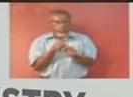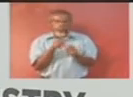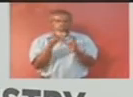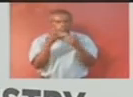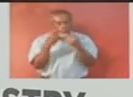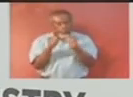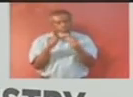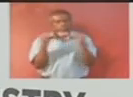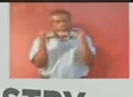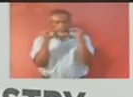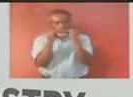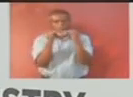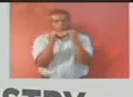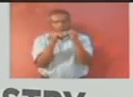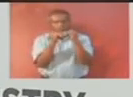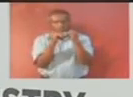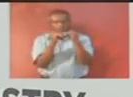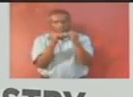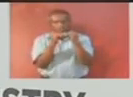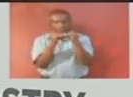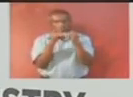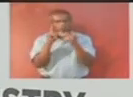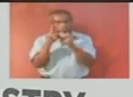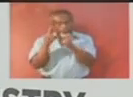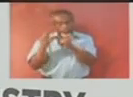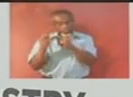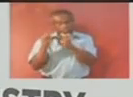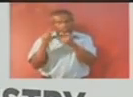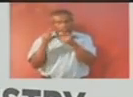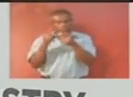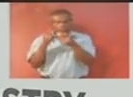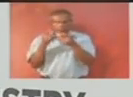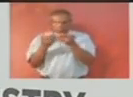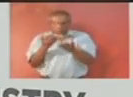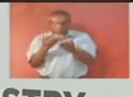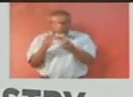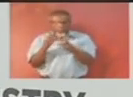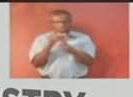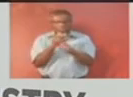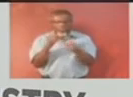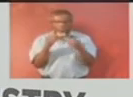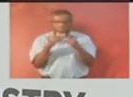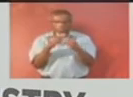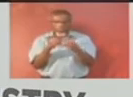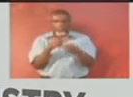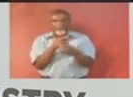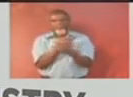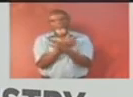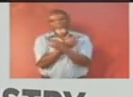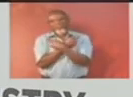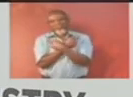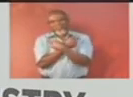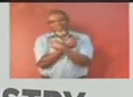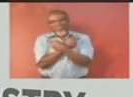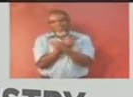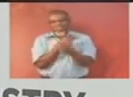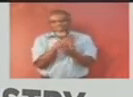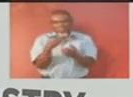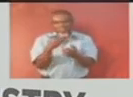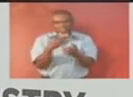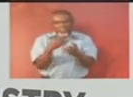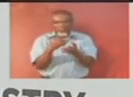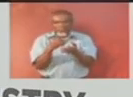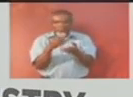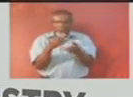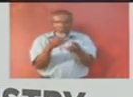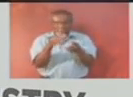that as people become more relaxed and the cases drop, people tend to forget the public health measures, and we